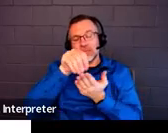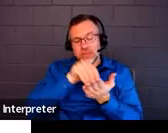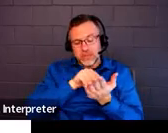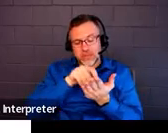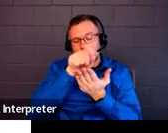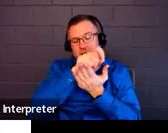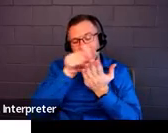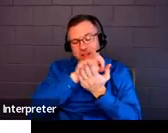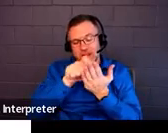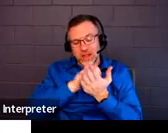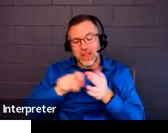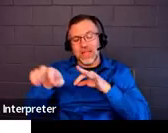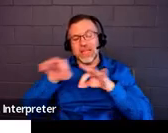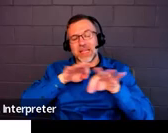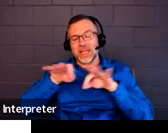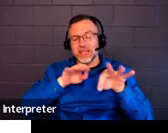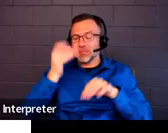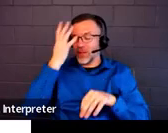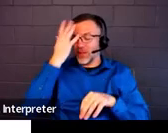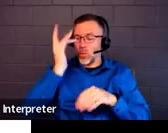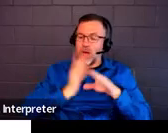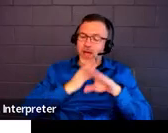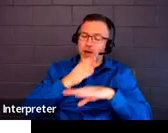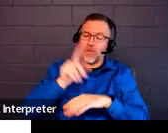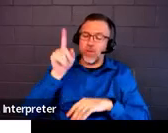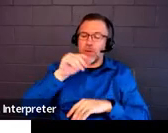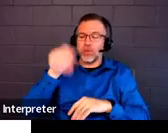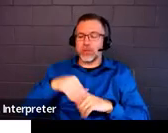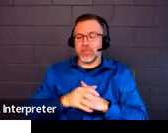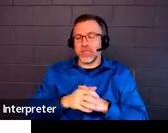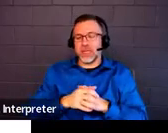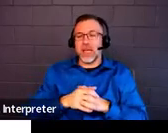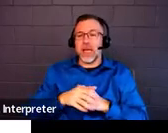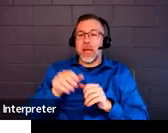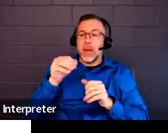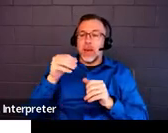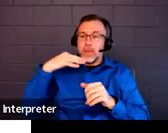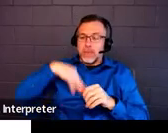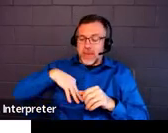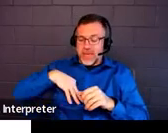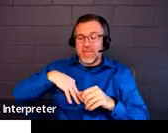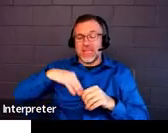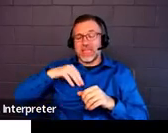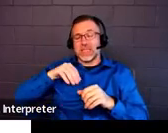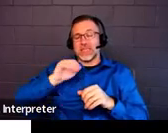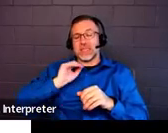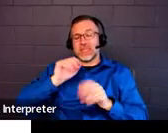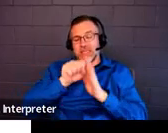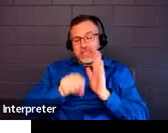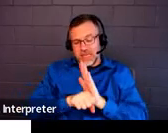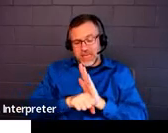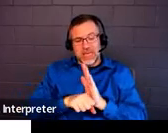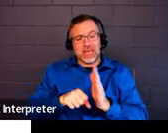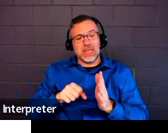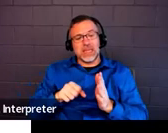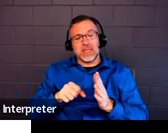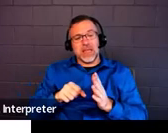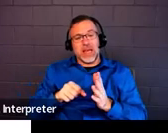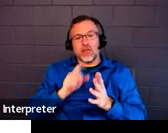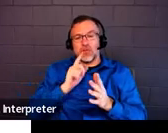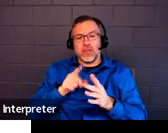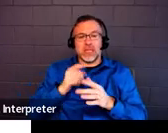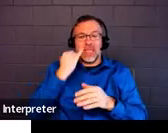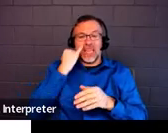is a state where it is not uncommon to be over 1% just based on the child count of